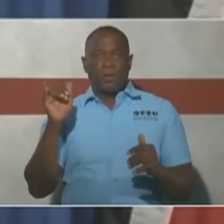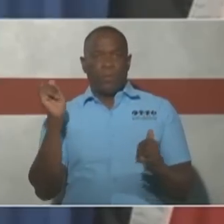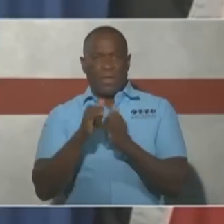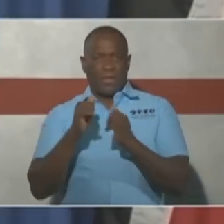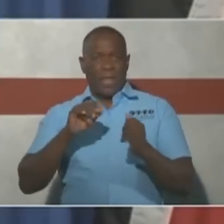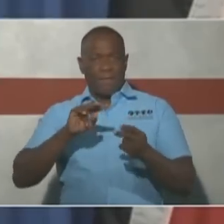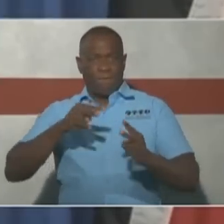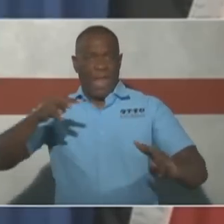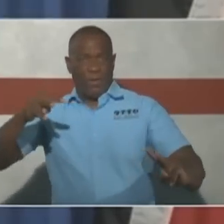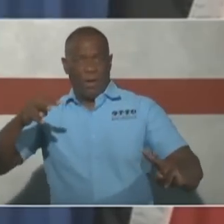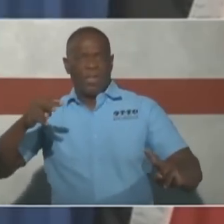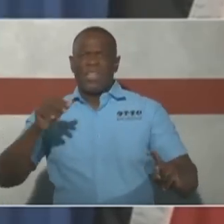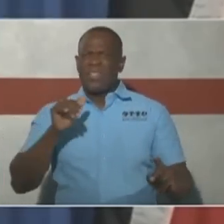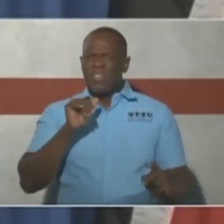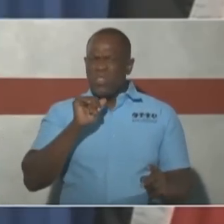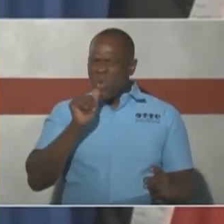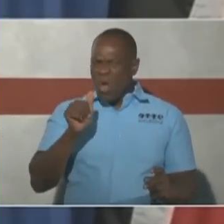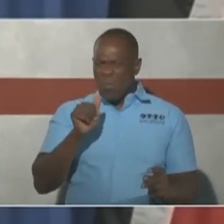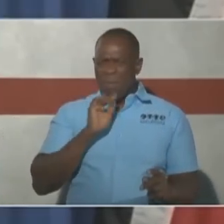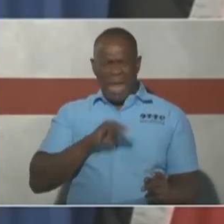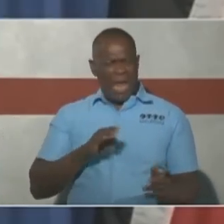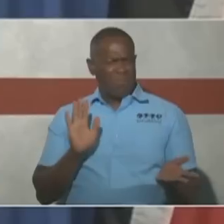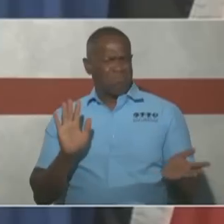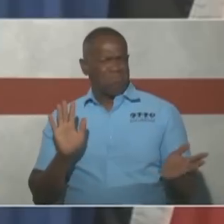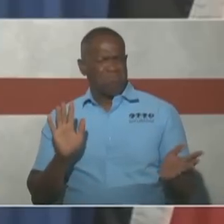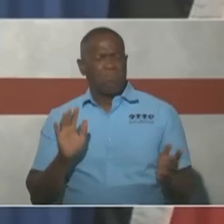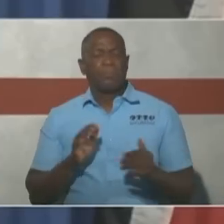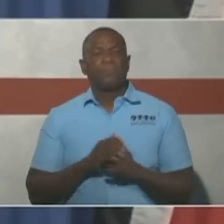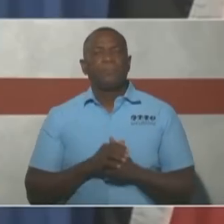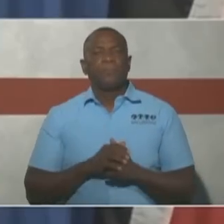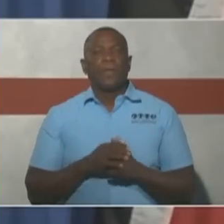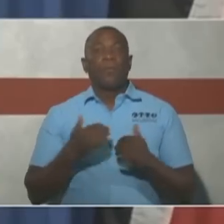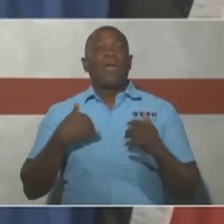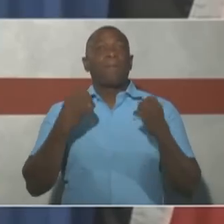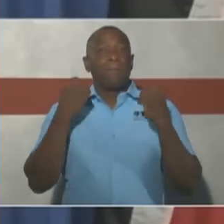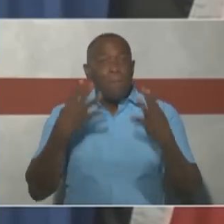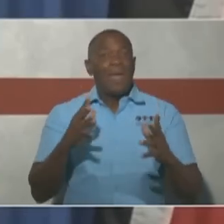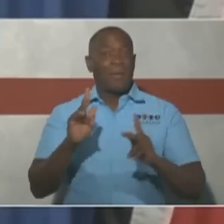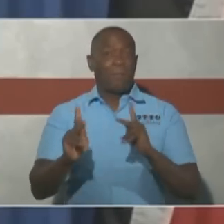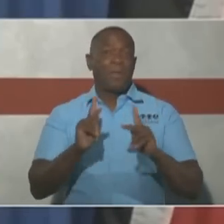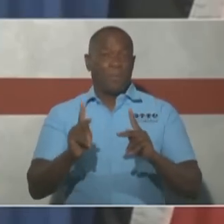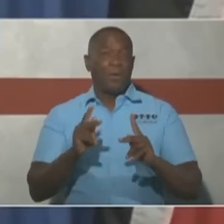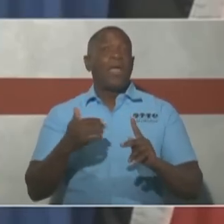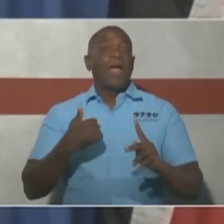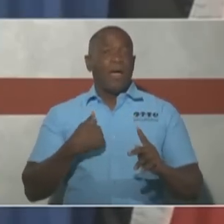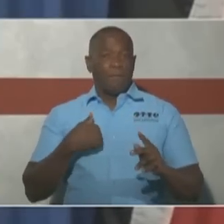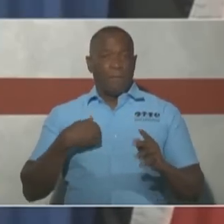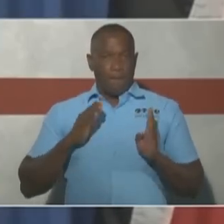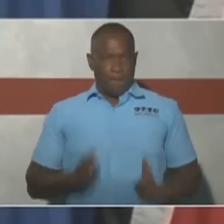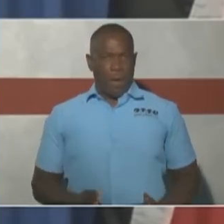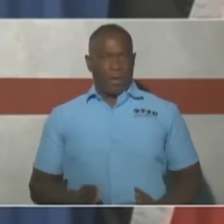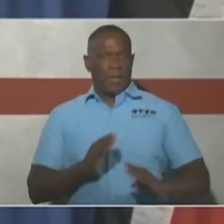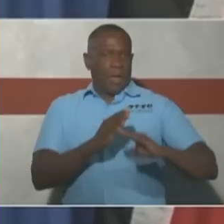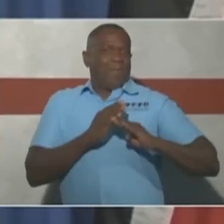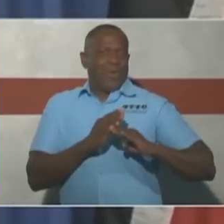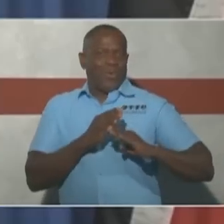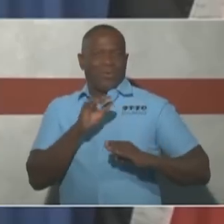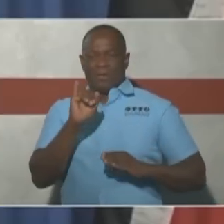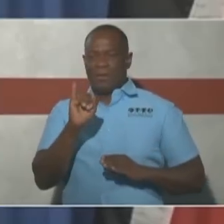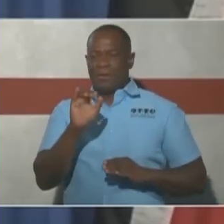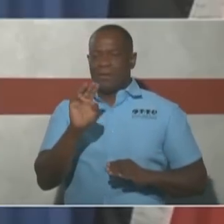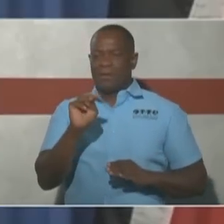disruption, except in the personal behavior. We're not disrupting the economy, we're not disrupting the border, we are living with